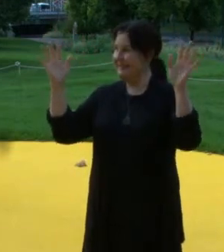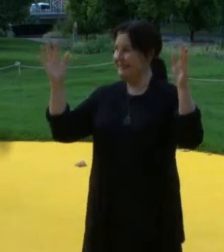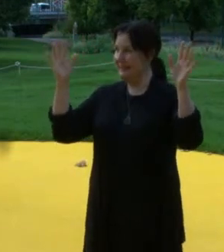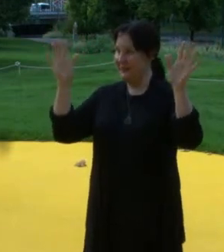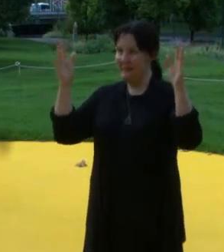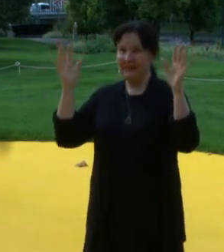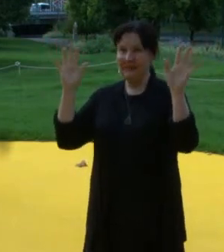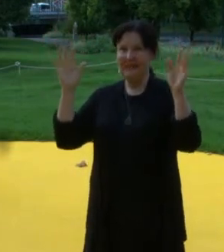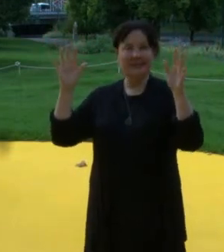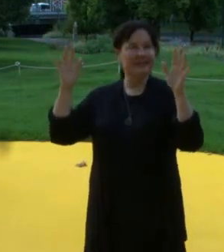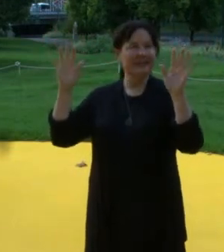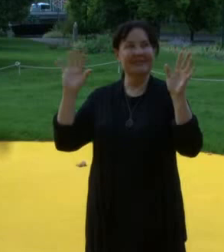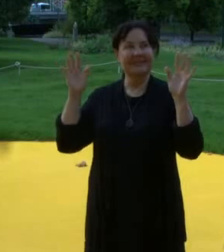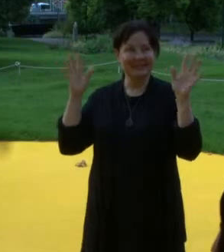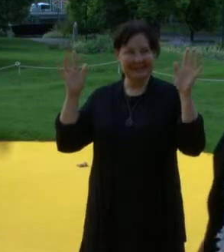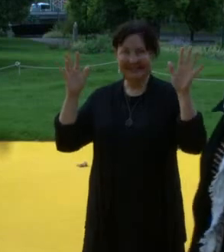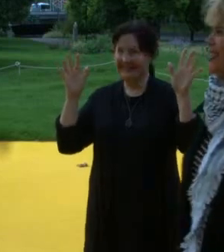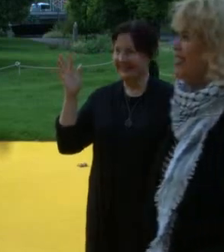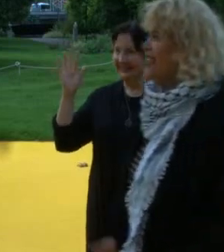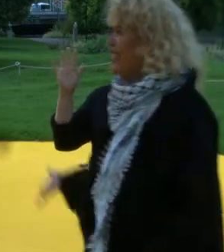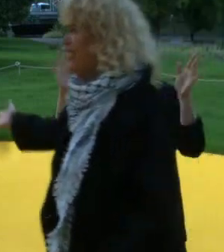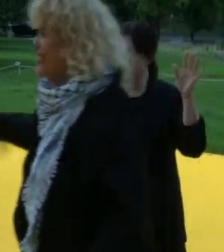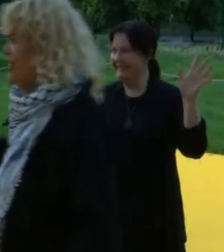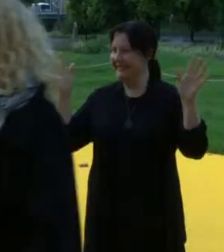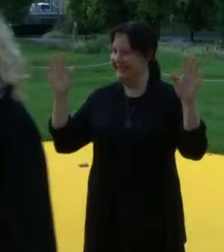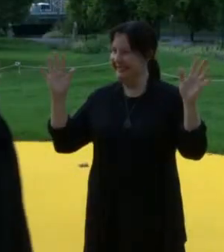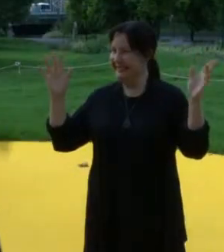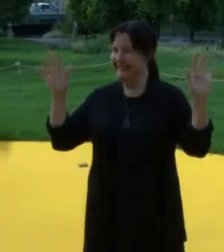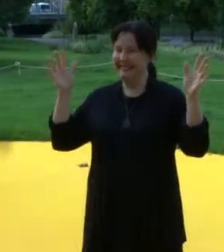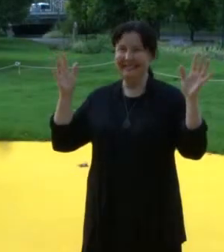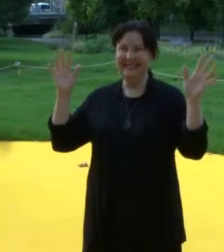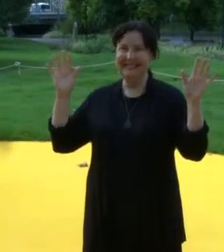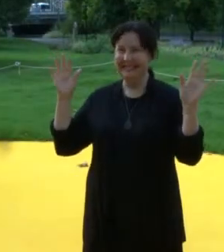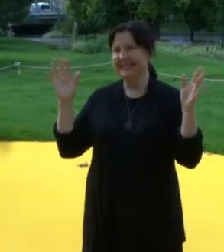Please join me in congratulating Veronica